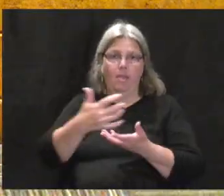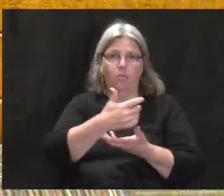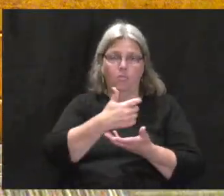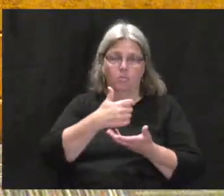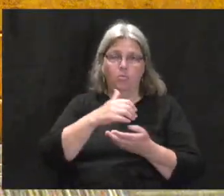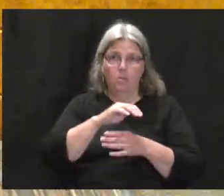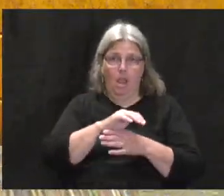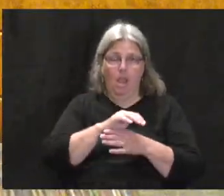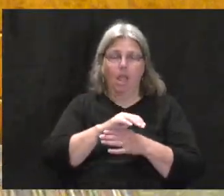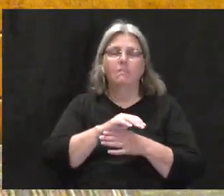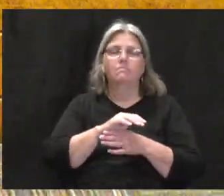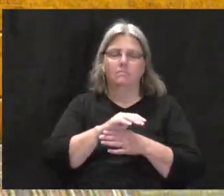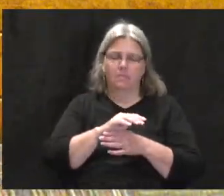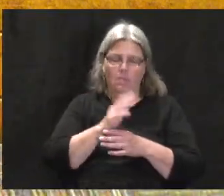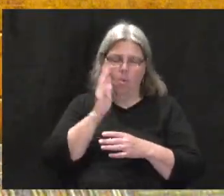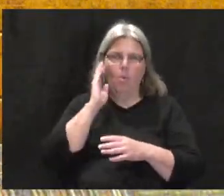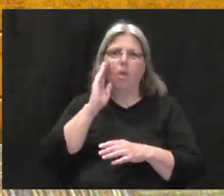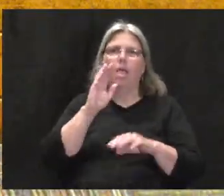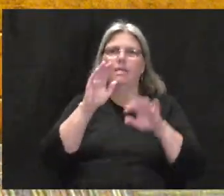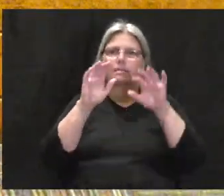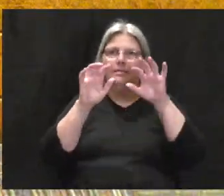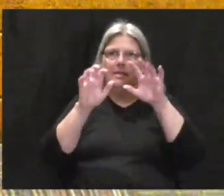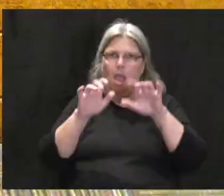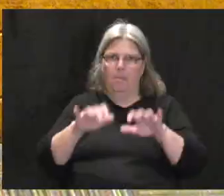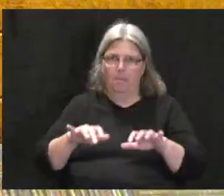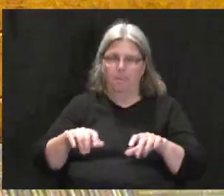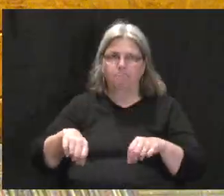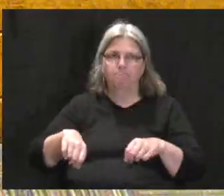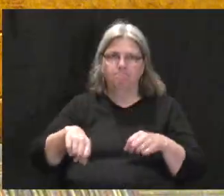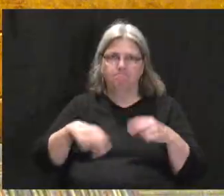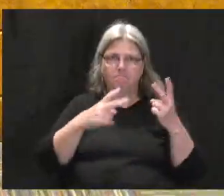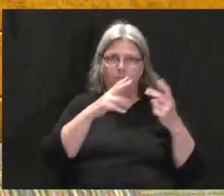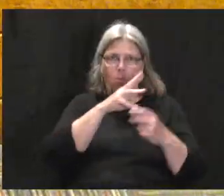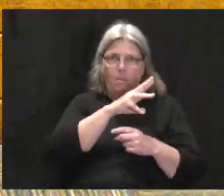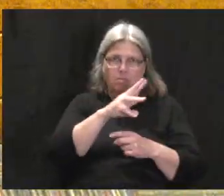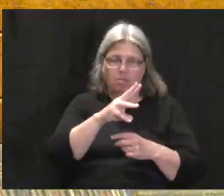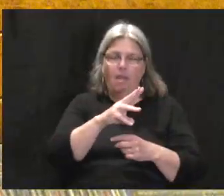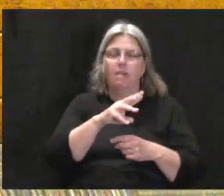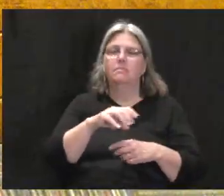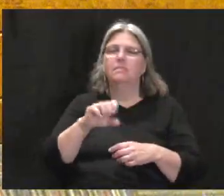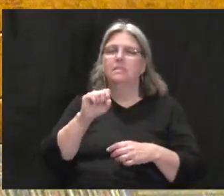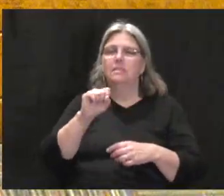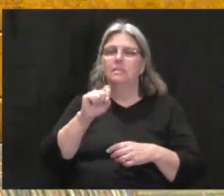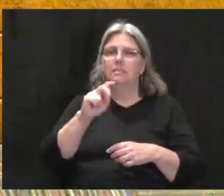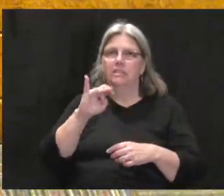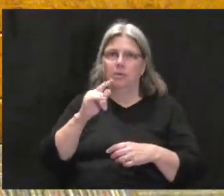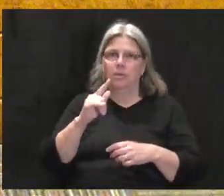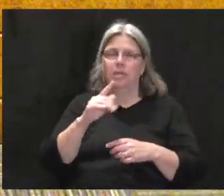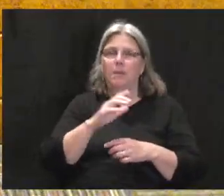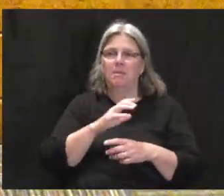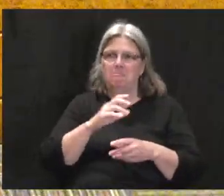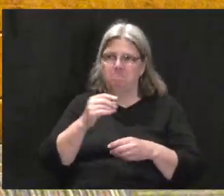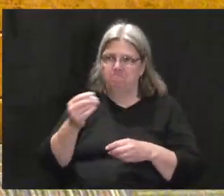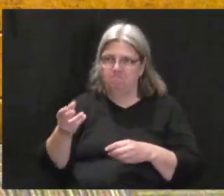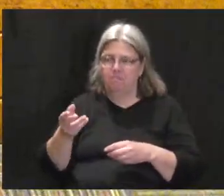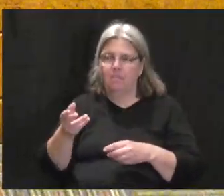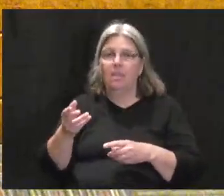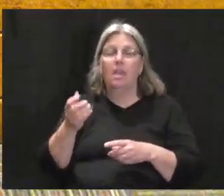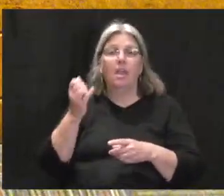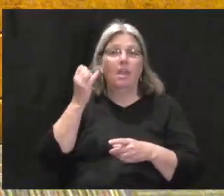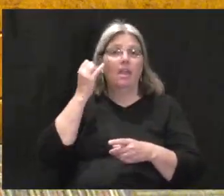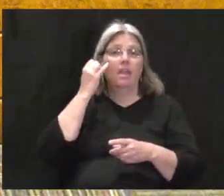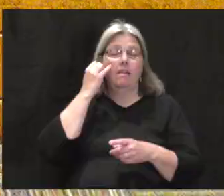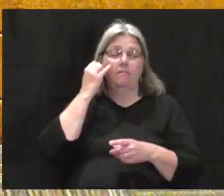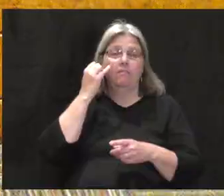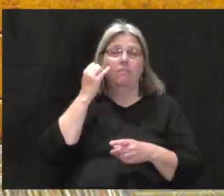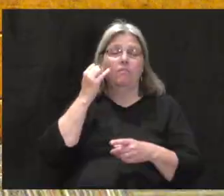one, there are index cards around somewhere. If you have additional comments or questions, you can give them to me at the end or any